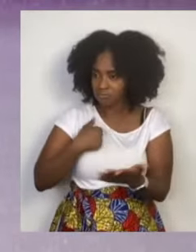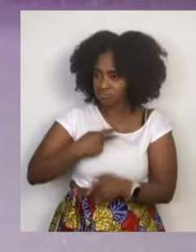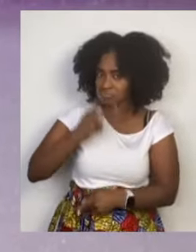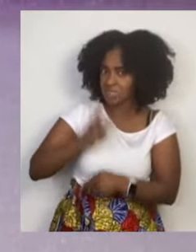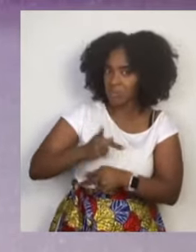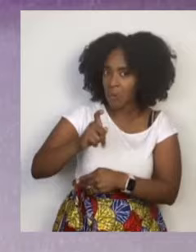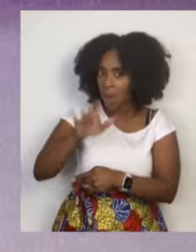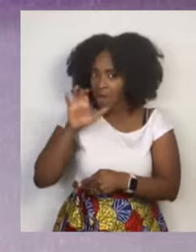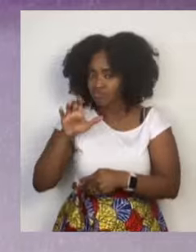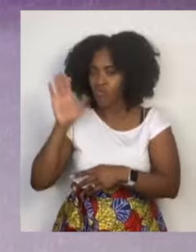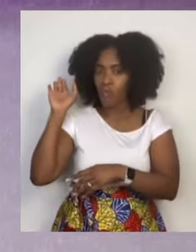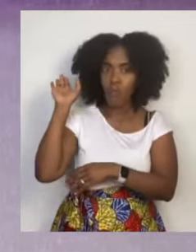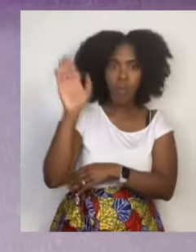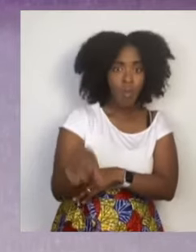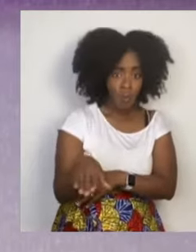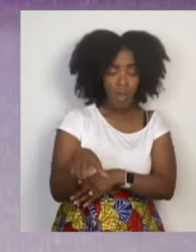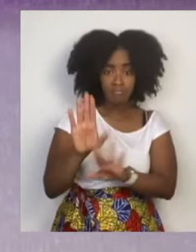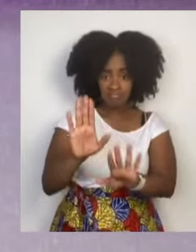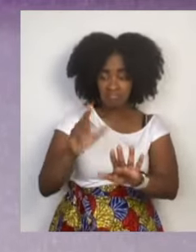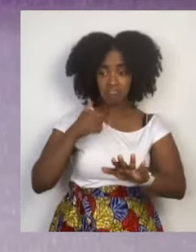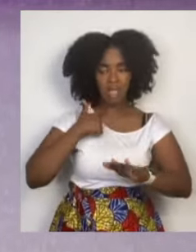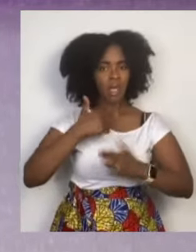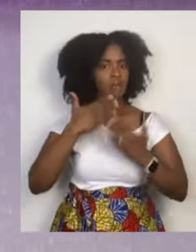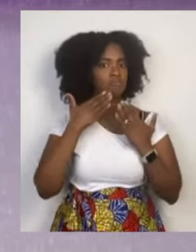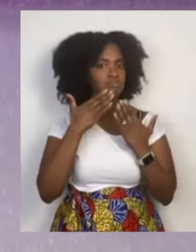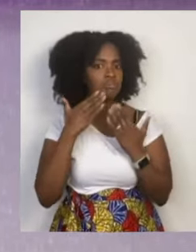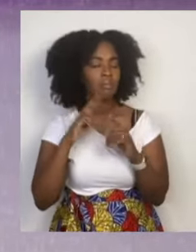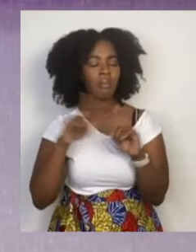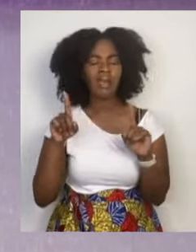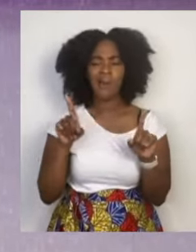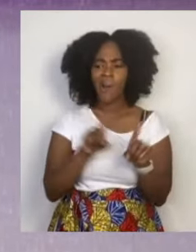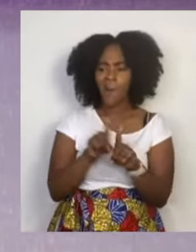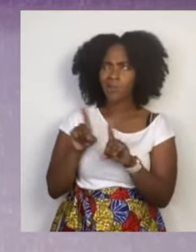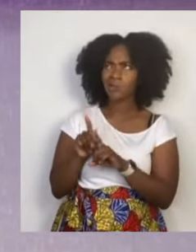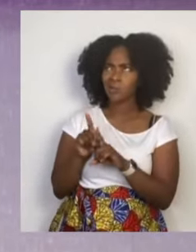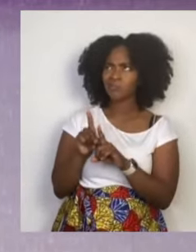grateful, but I'm also in a place that I'm frustrated.